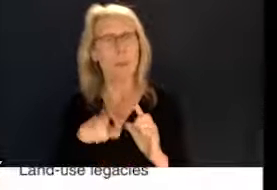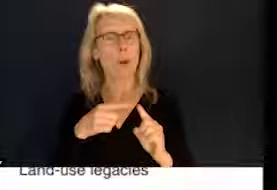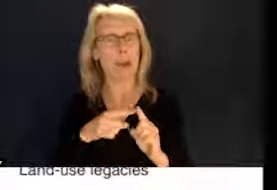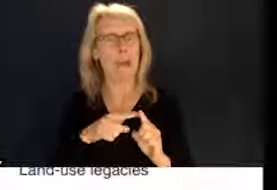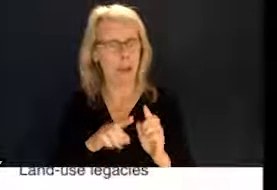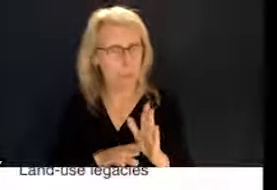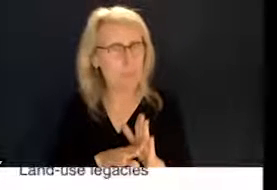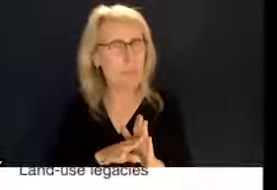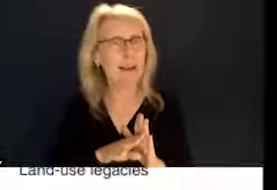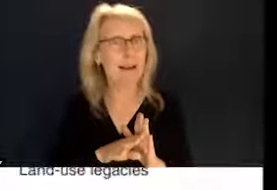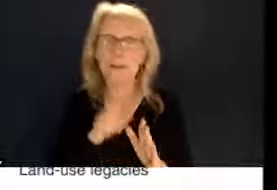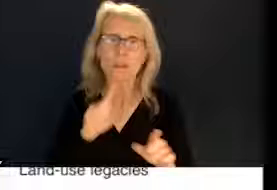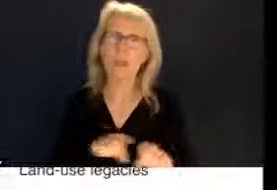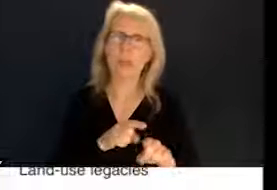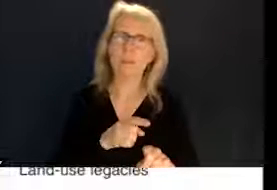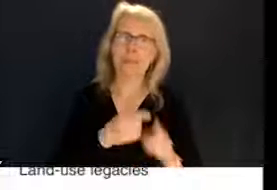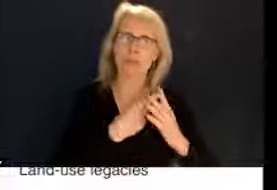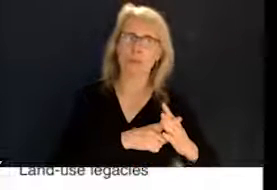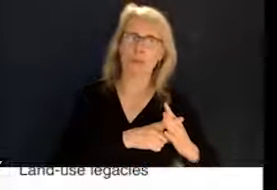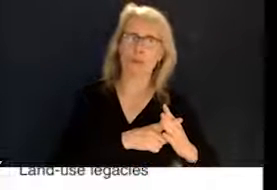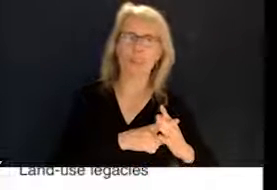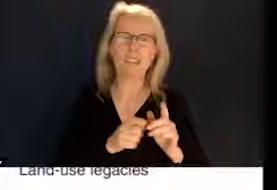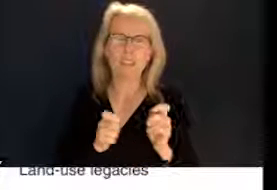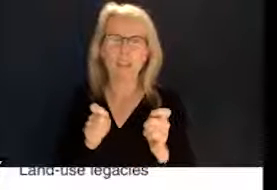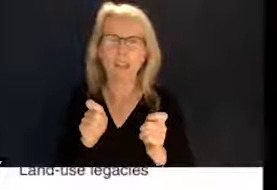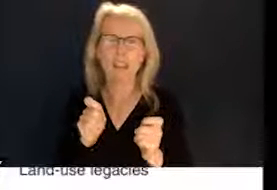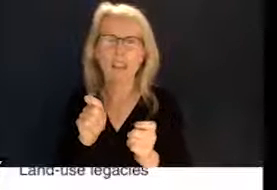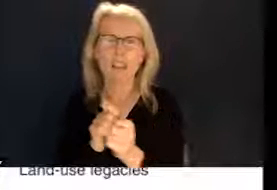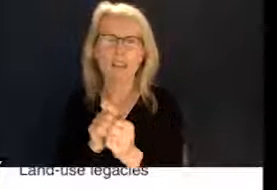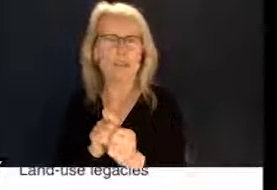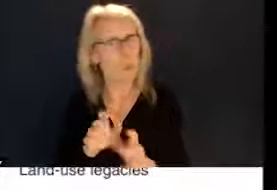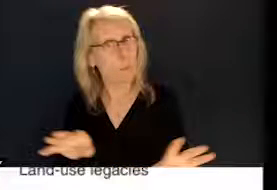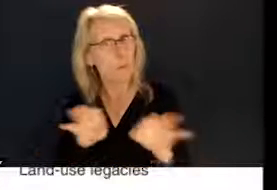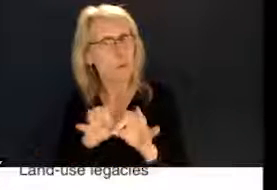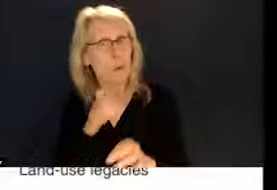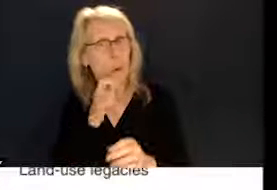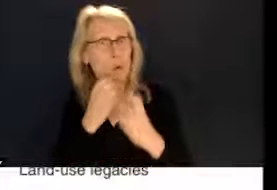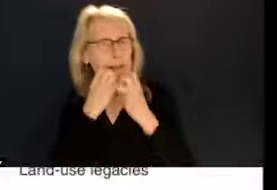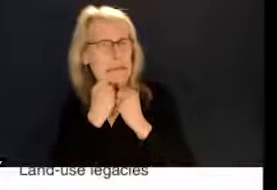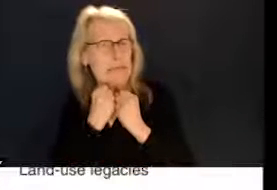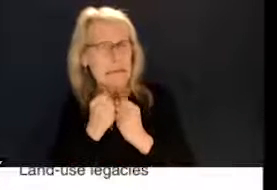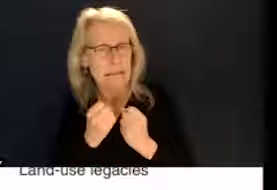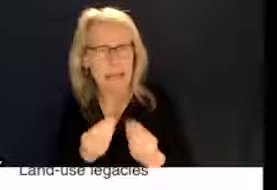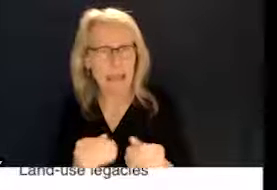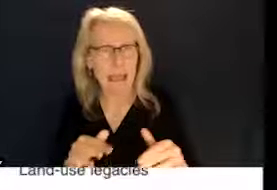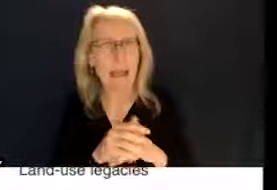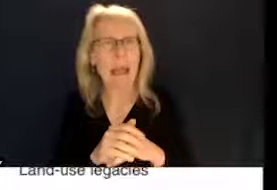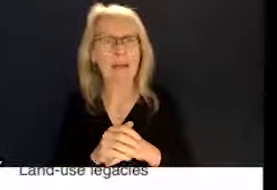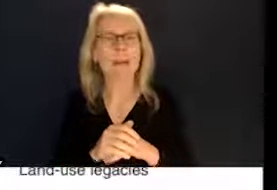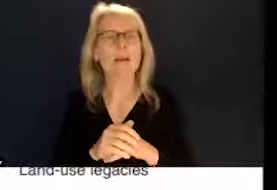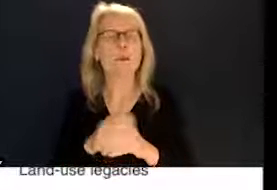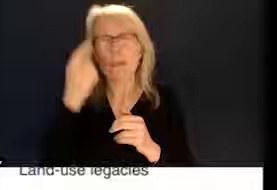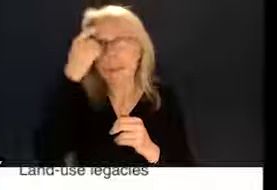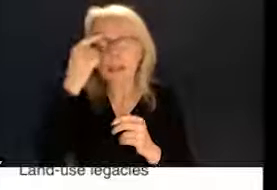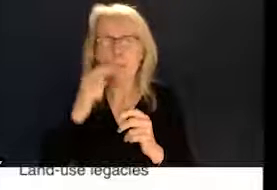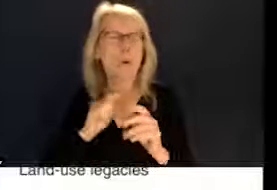was, which is important to note for all conservationists, right? Oftentimes, the conservation model is